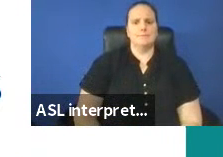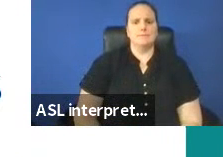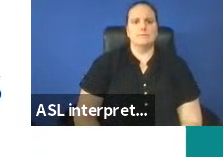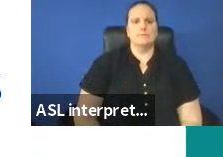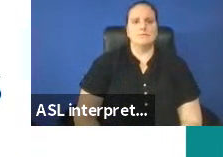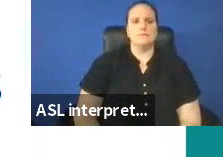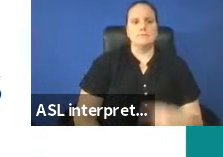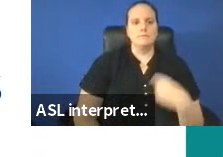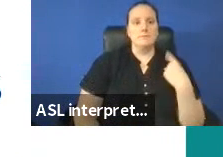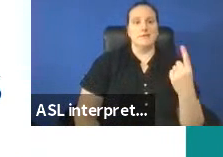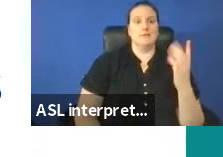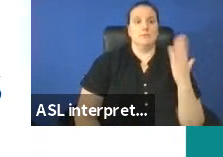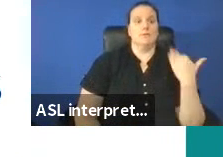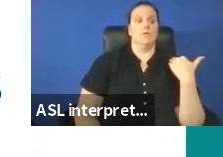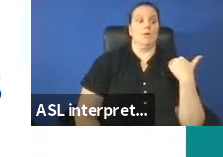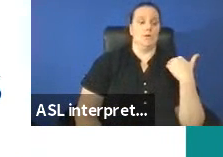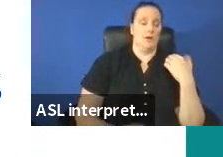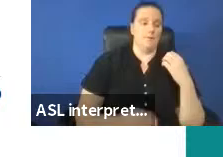since the previous effort.